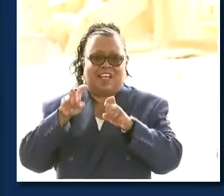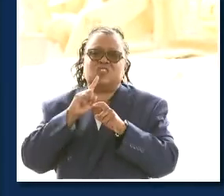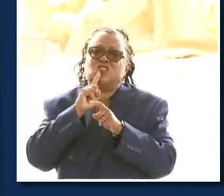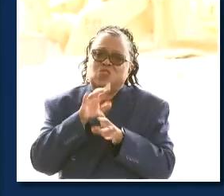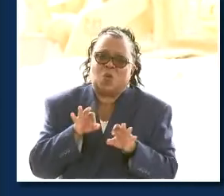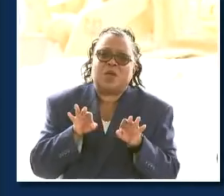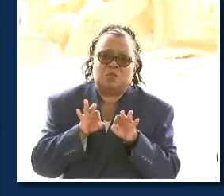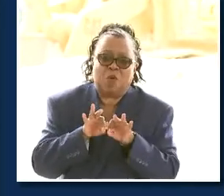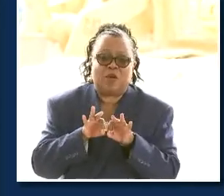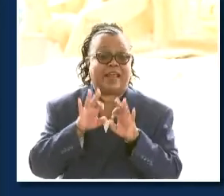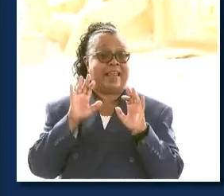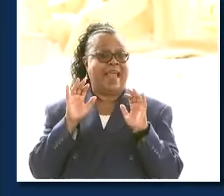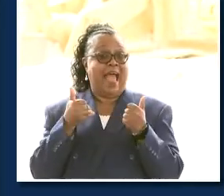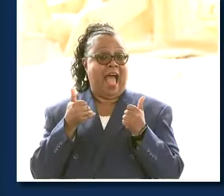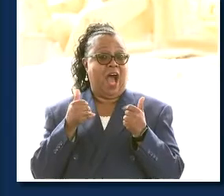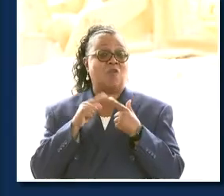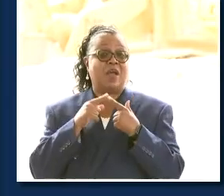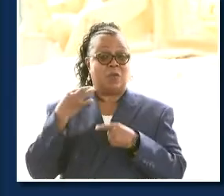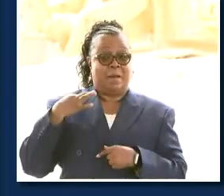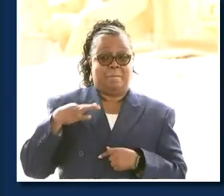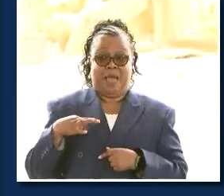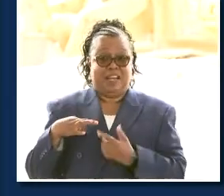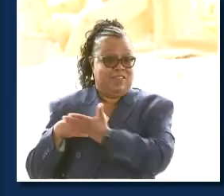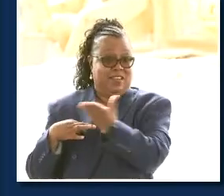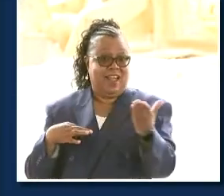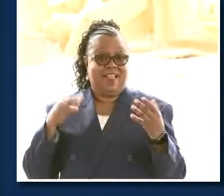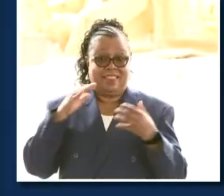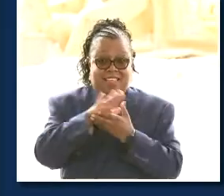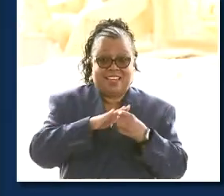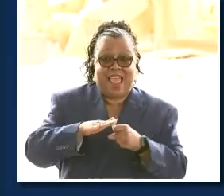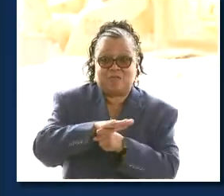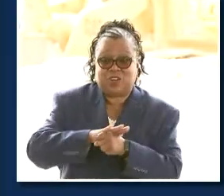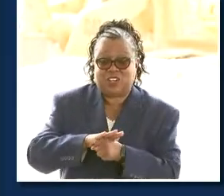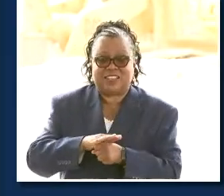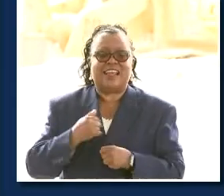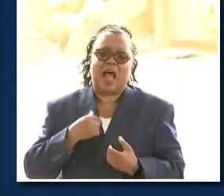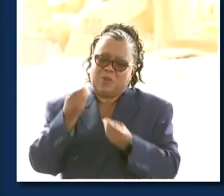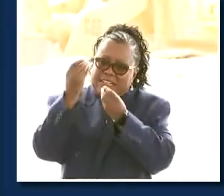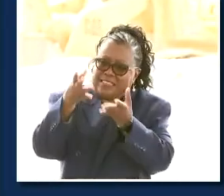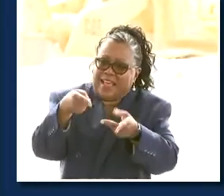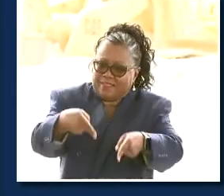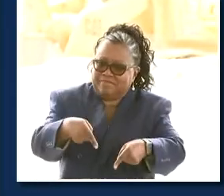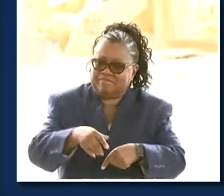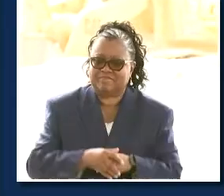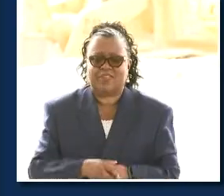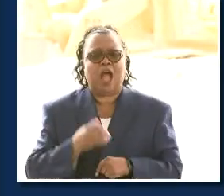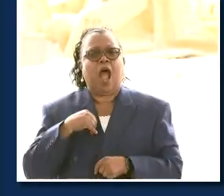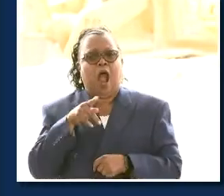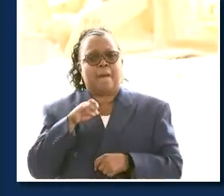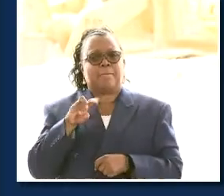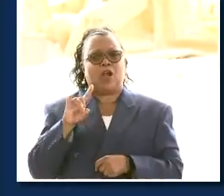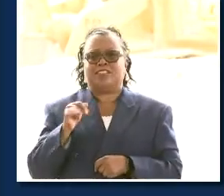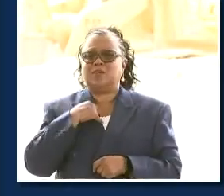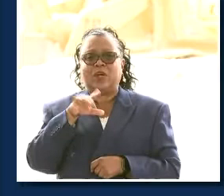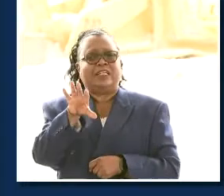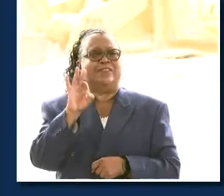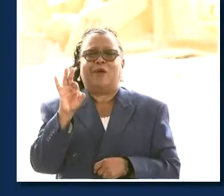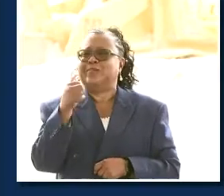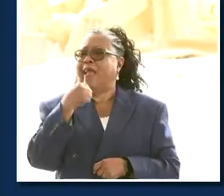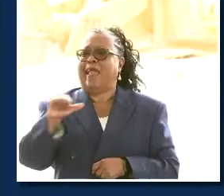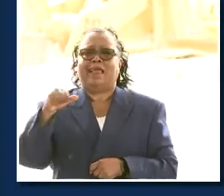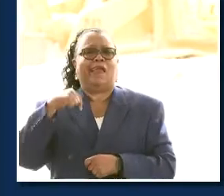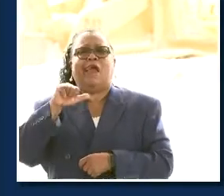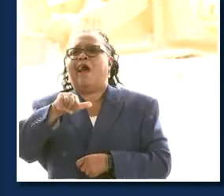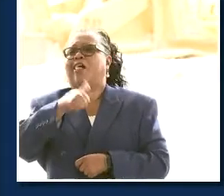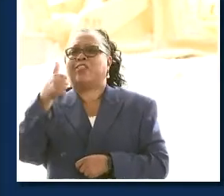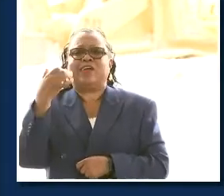so important and how it will benefit the neighborhood. I want to say this: our Park District could have chosen any of